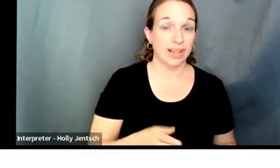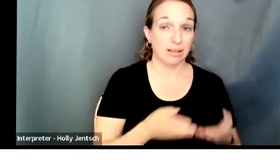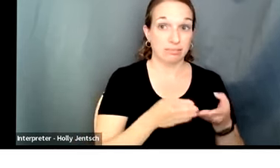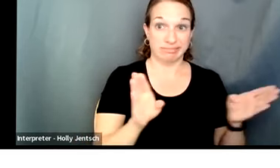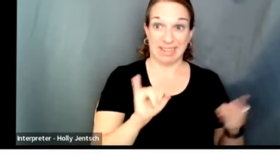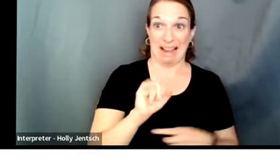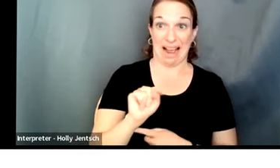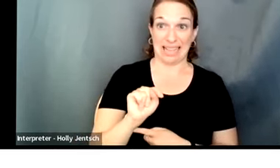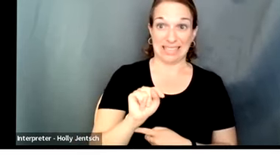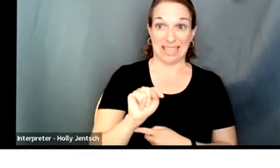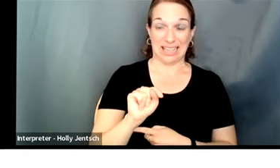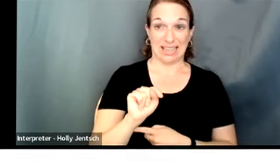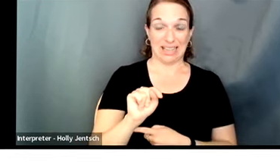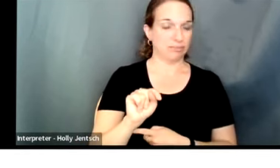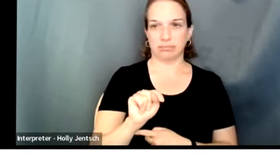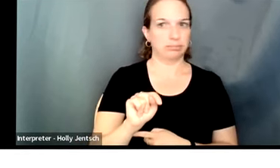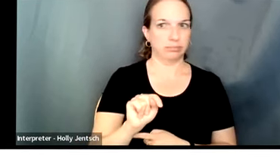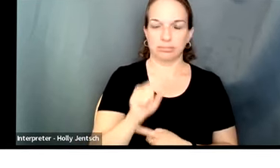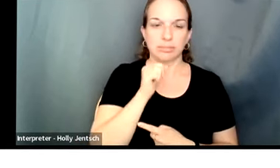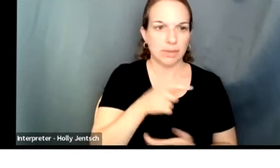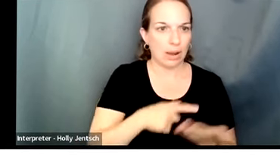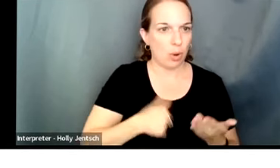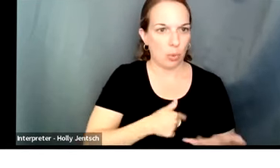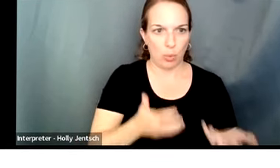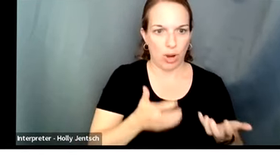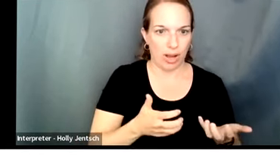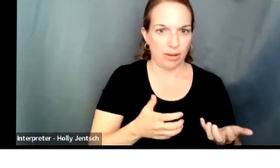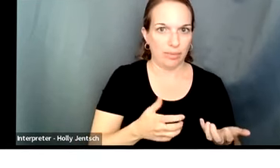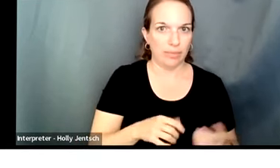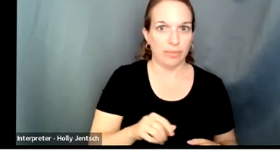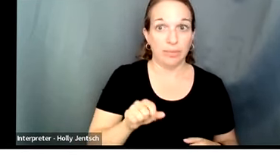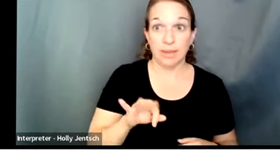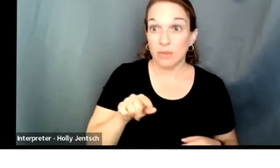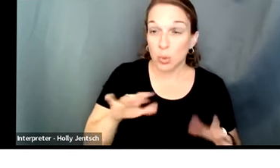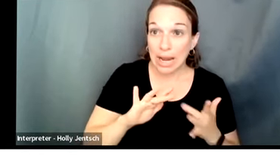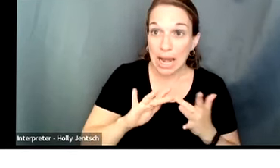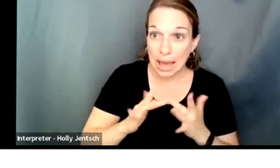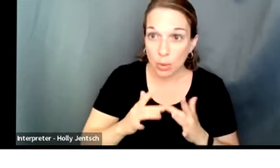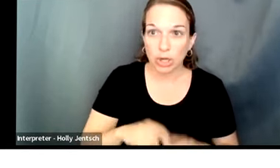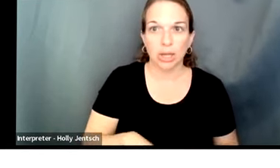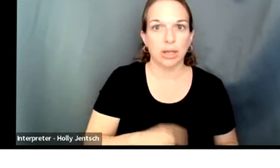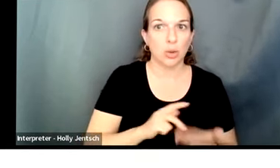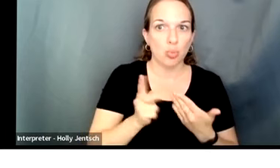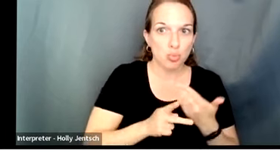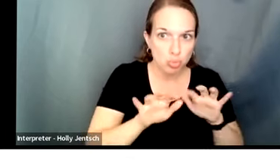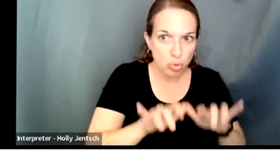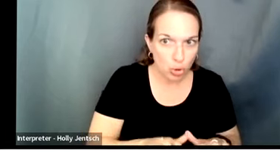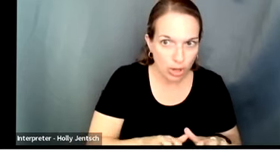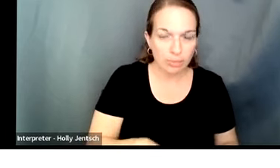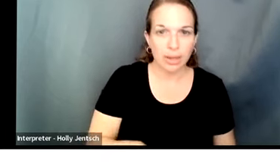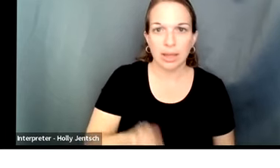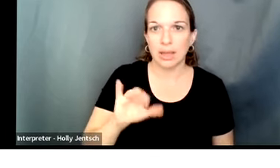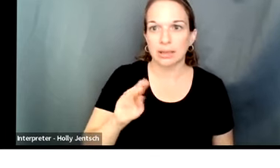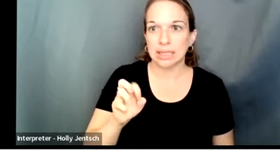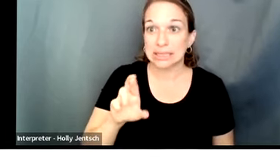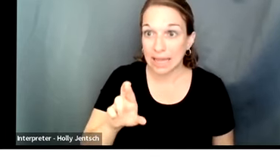large discipline is not what we're looking for. If you're going to do networking or programming or cyber,